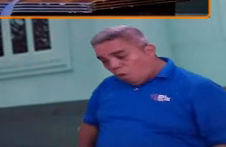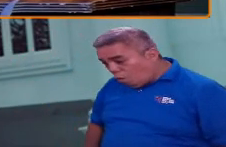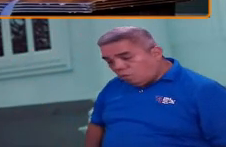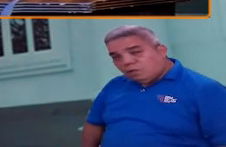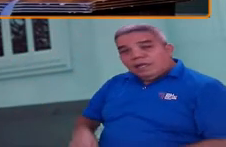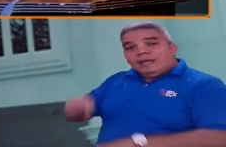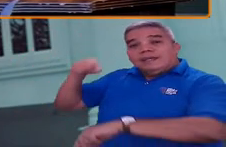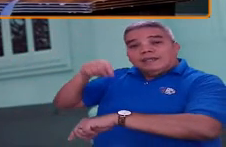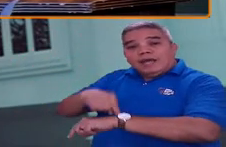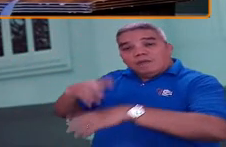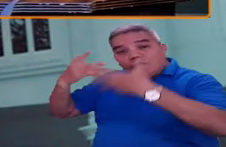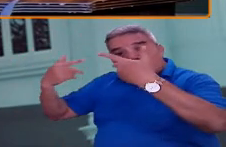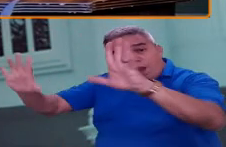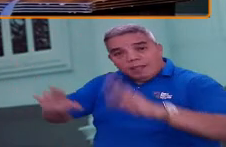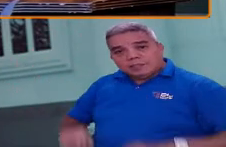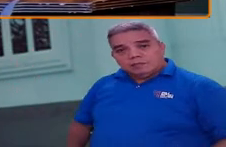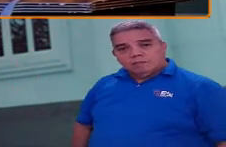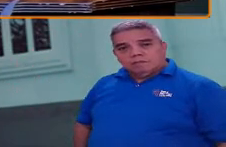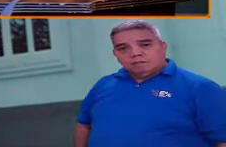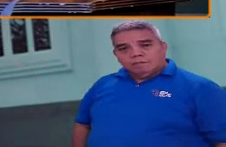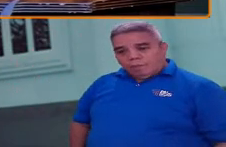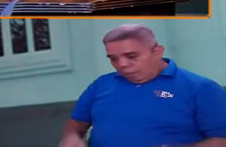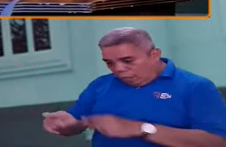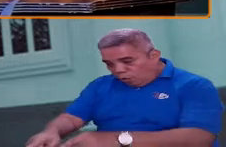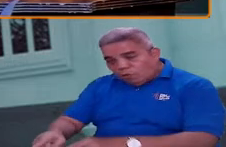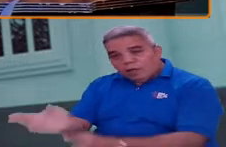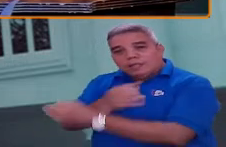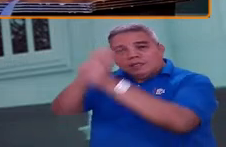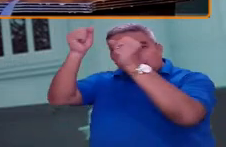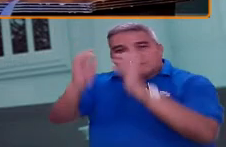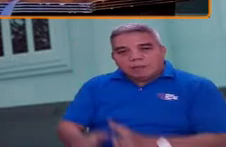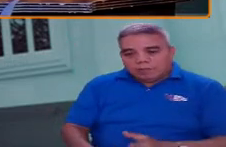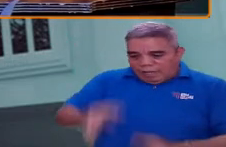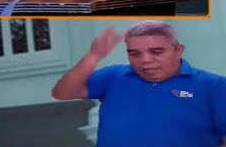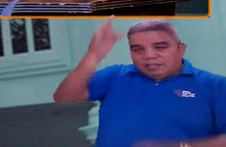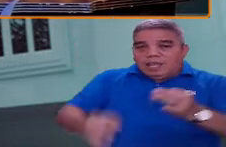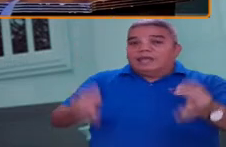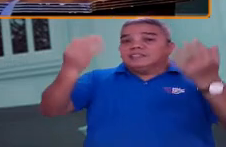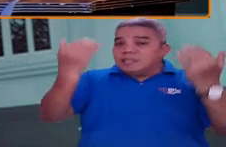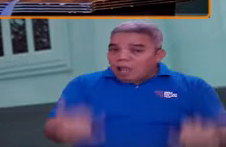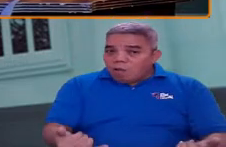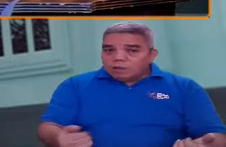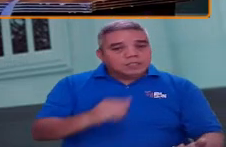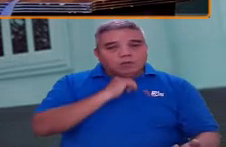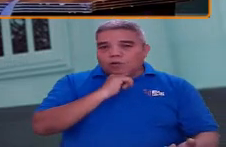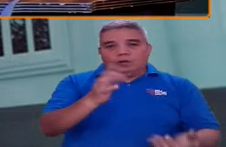the time has passed. I'm no longer a savior. I'm a judge now.